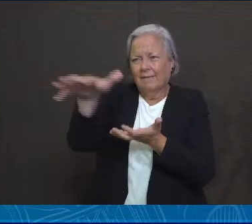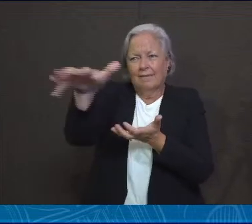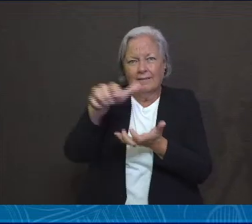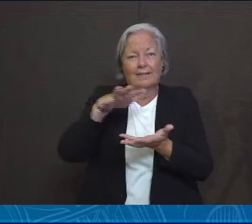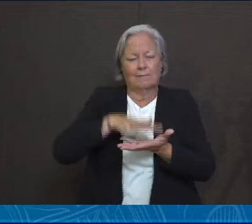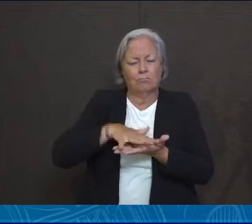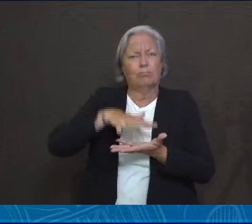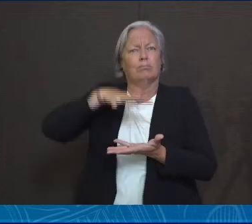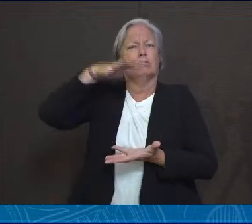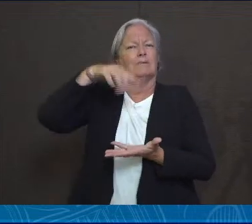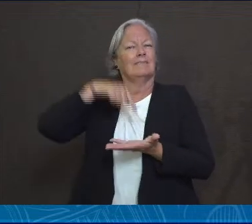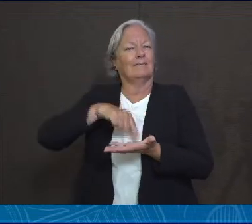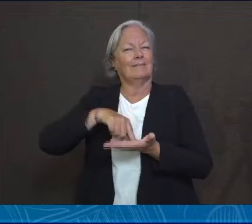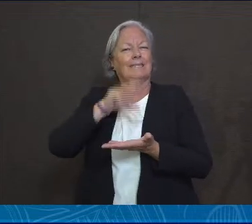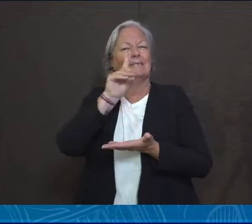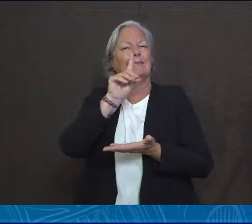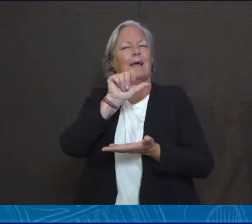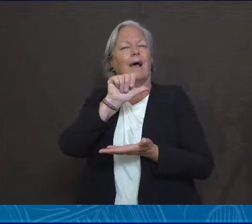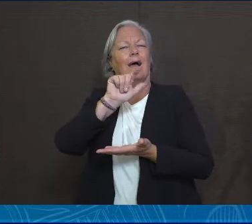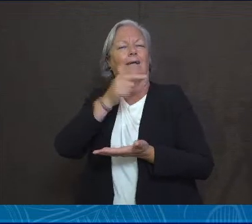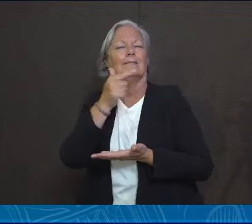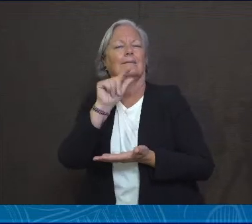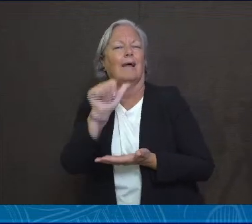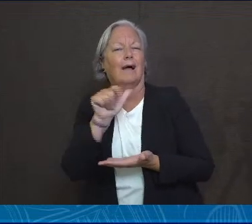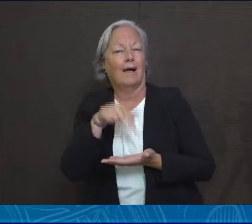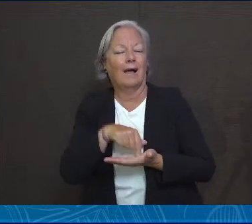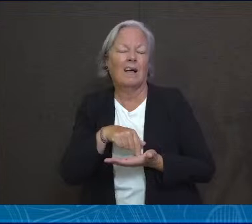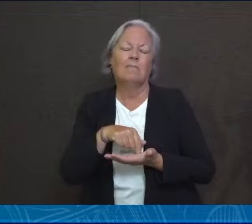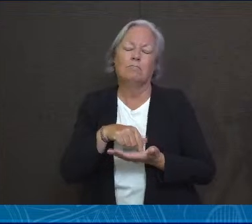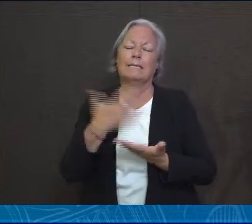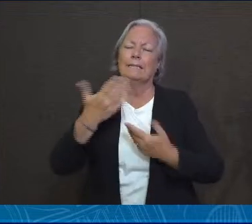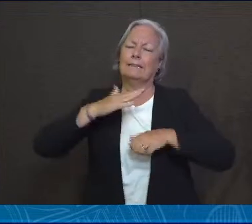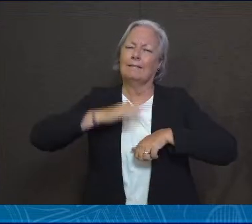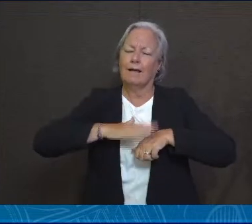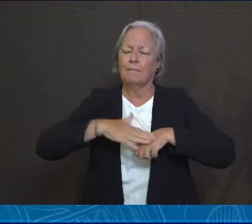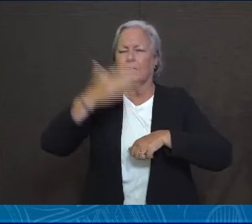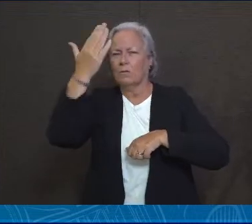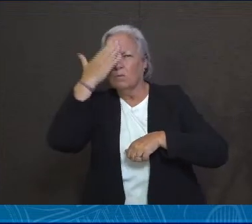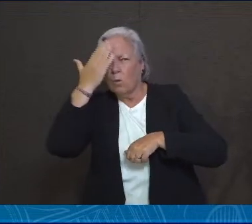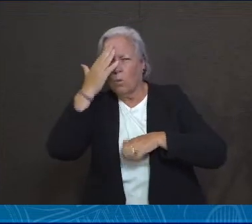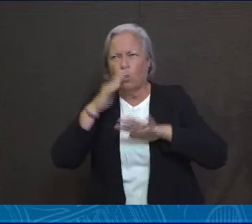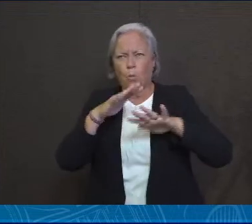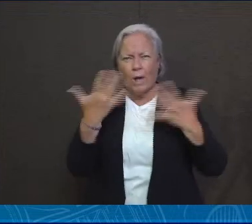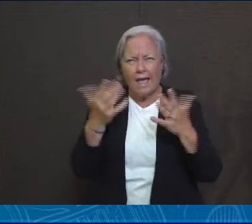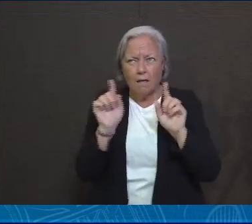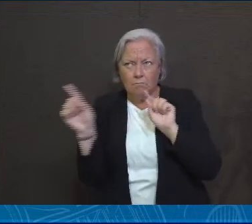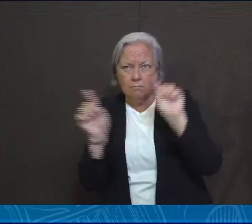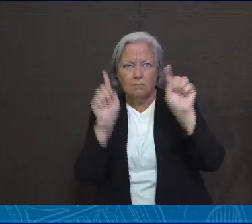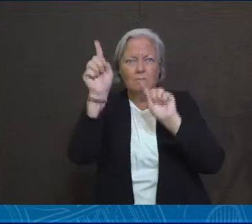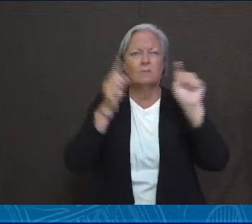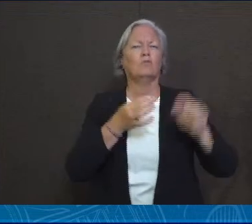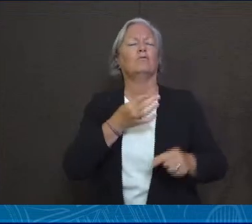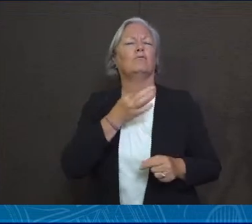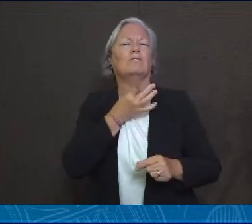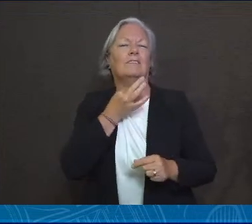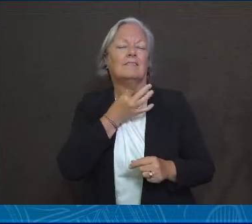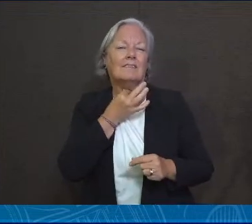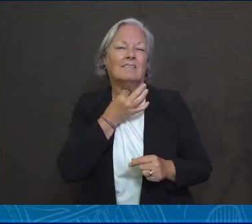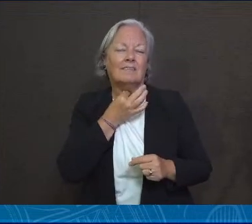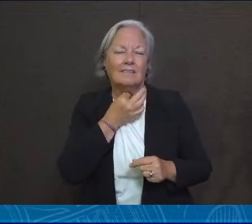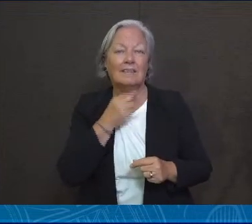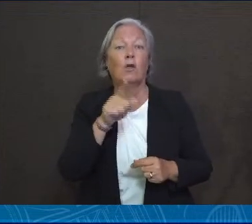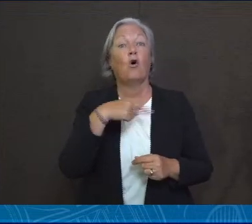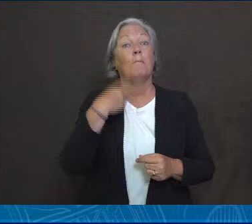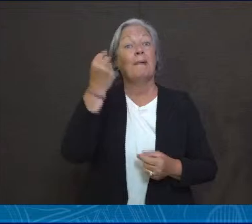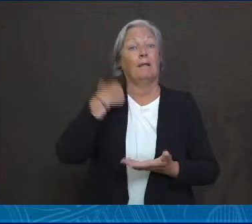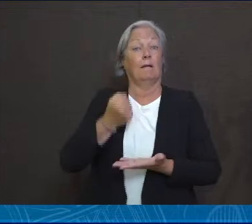consultation in terms of understanding where those risks are for the community. The reason it's important is because we've got limited financial resources